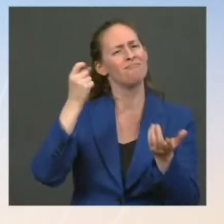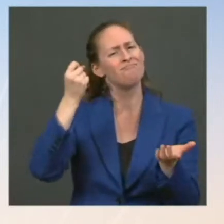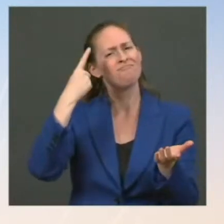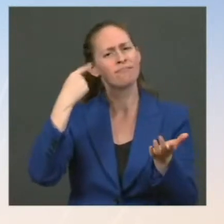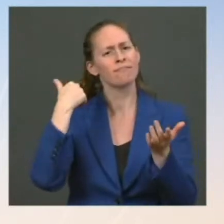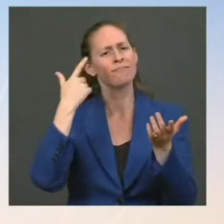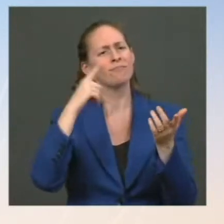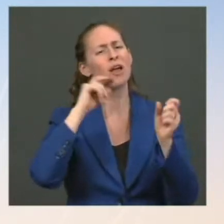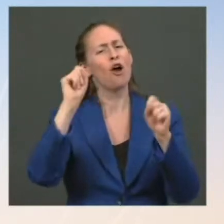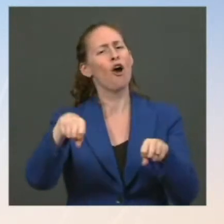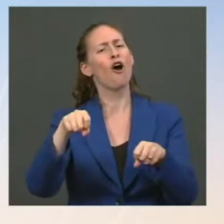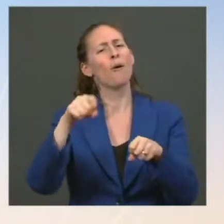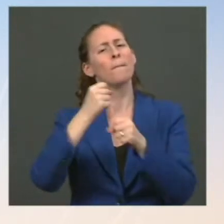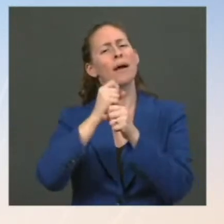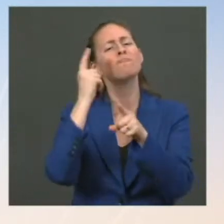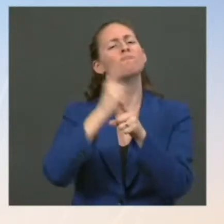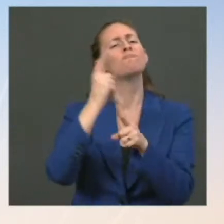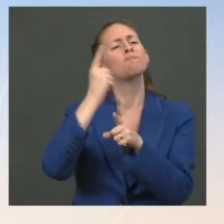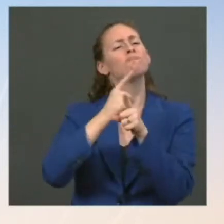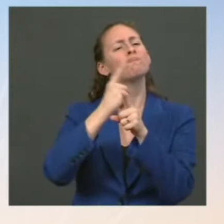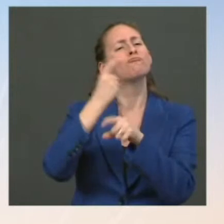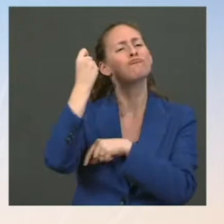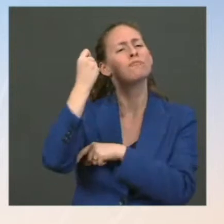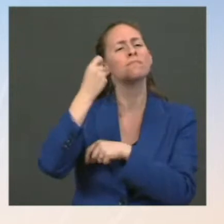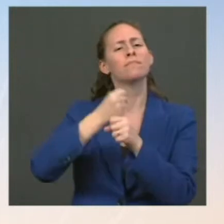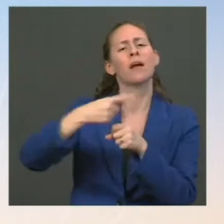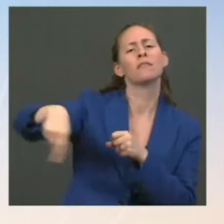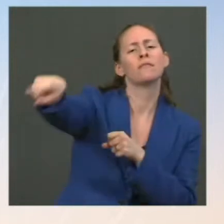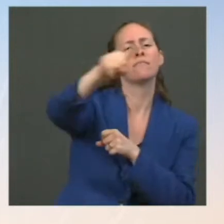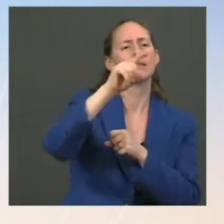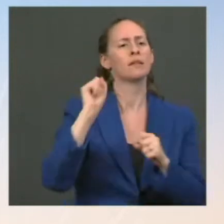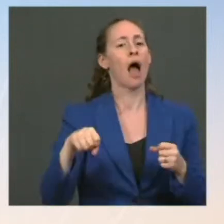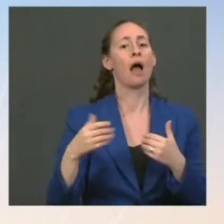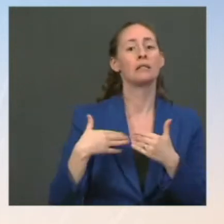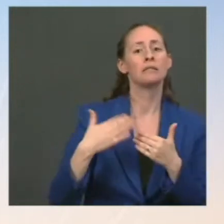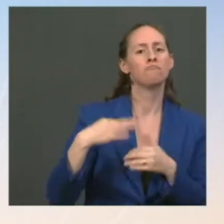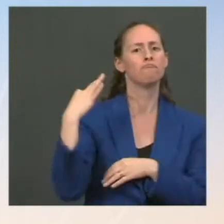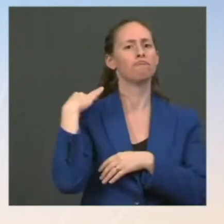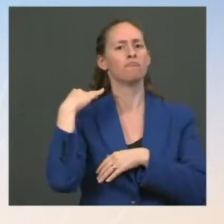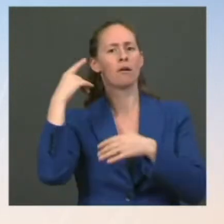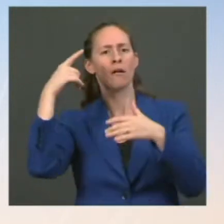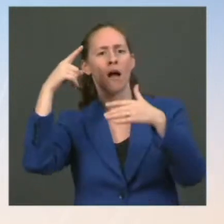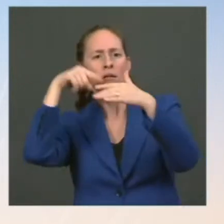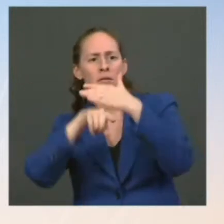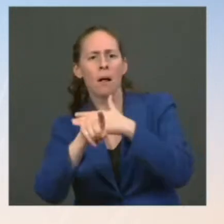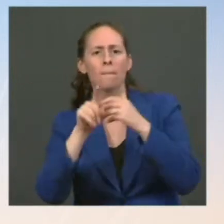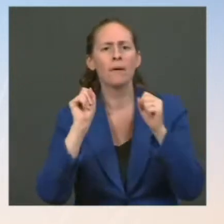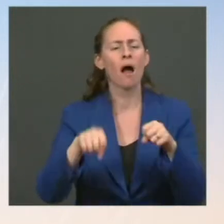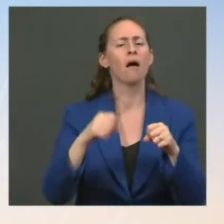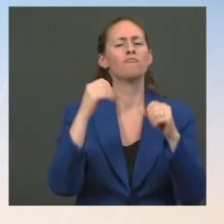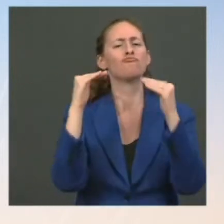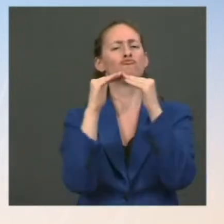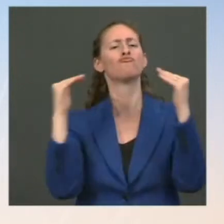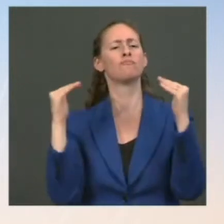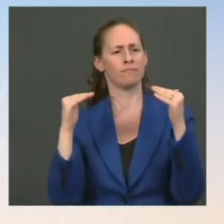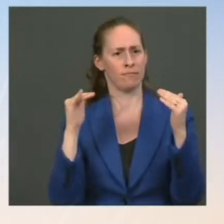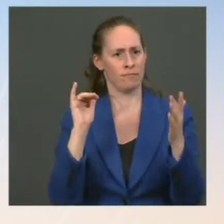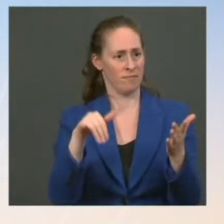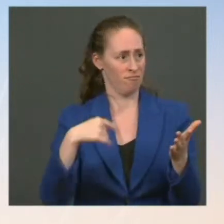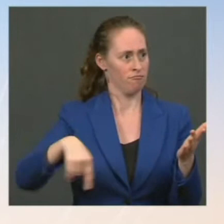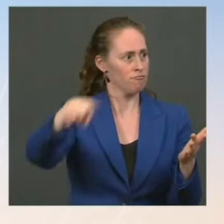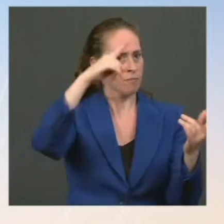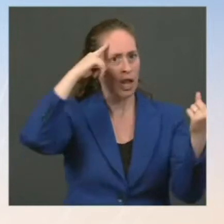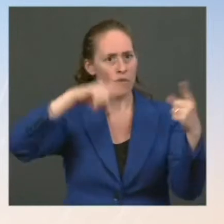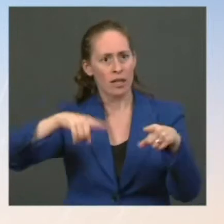a humane system that ensures that people can apply for asylum in an equitable way. That's something we all agree the system is